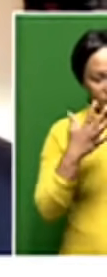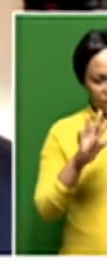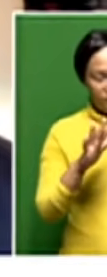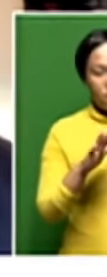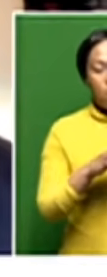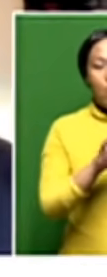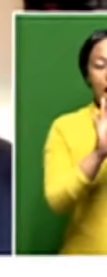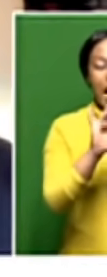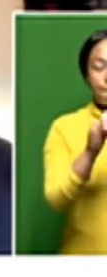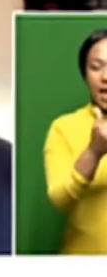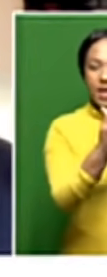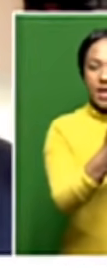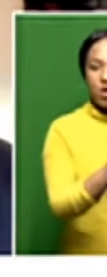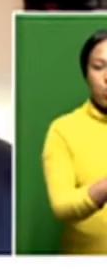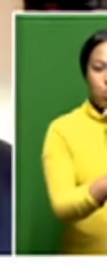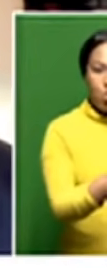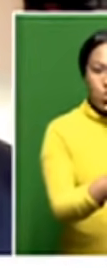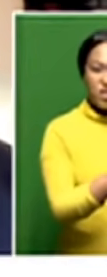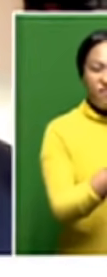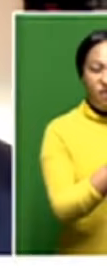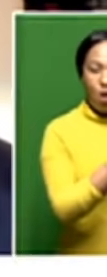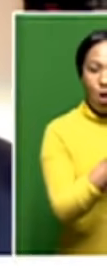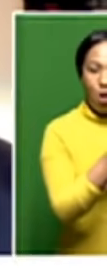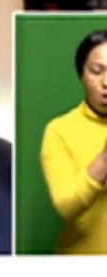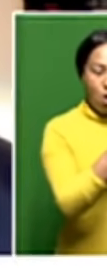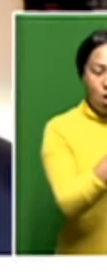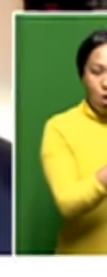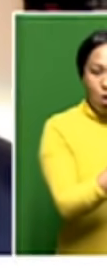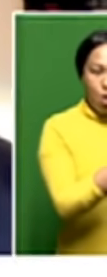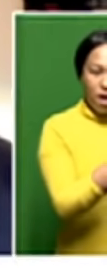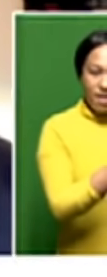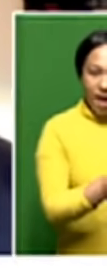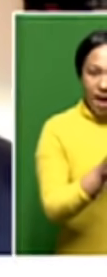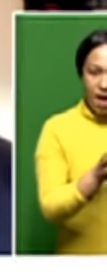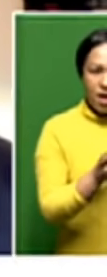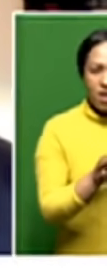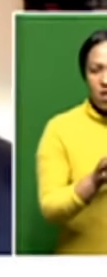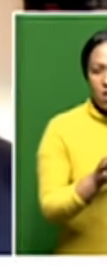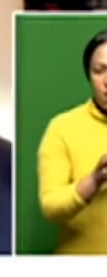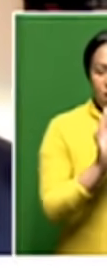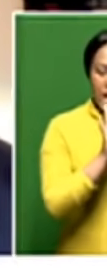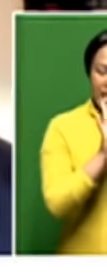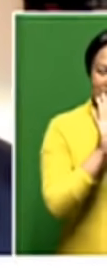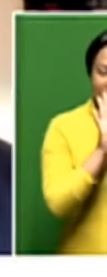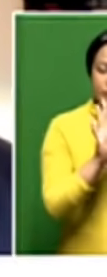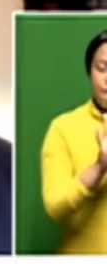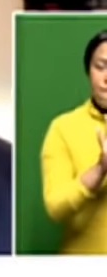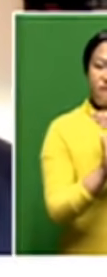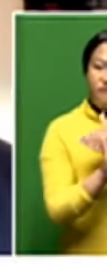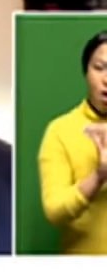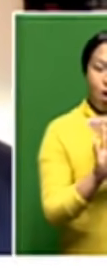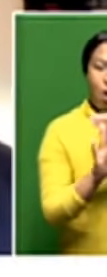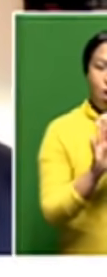the manufacturer that you use when this year you were looking at a batch prior to the actual labeling, because this actually